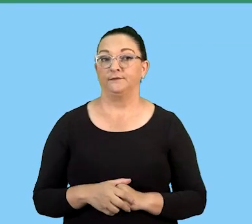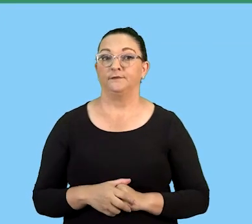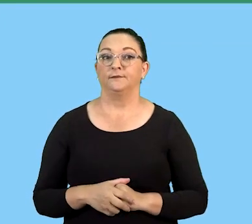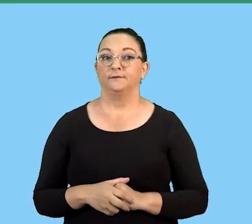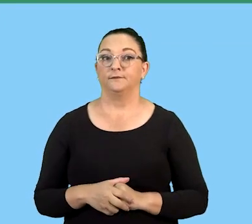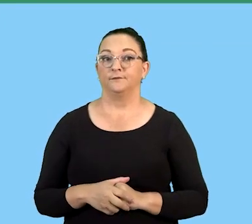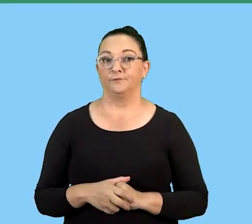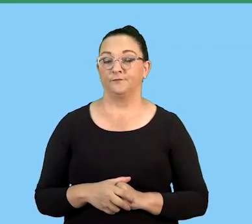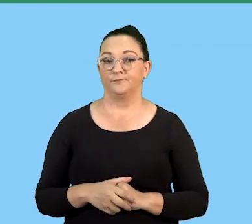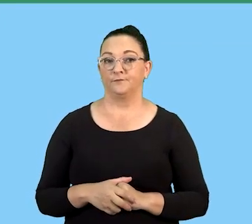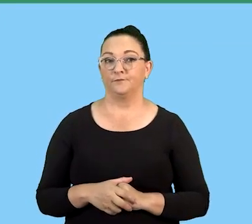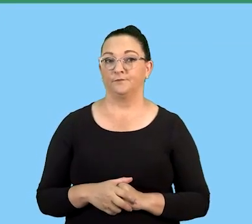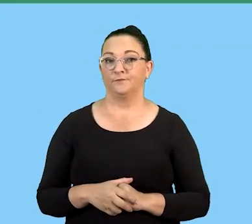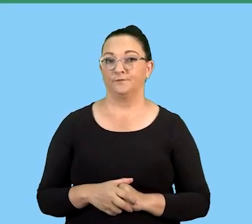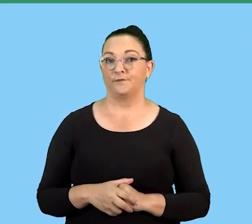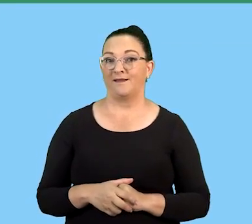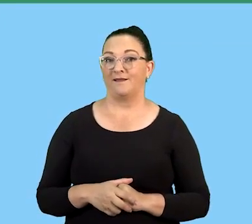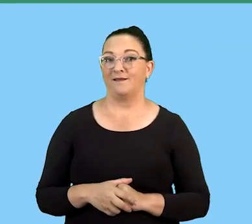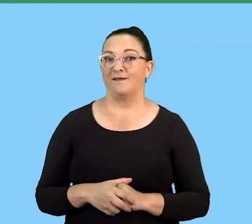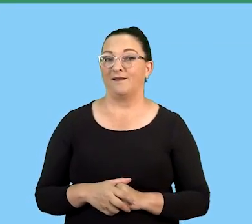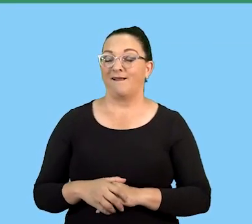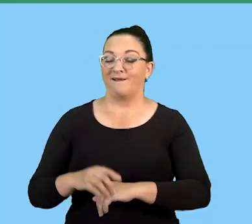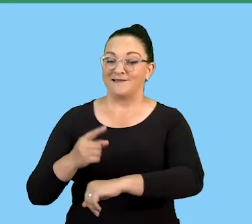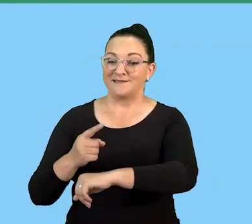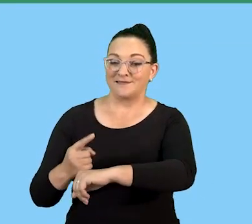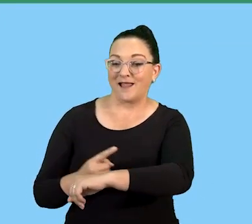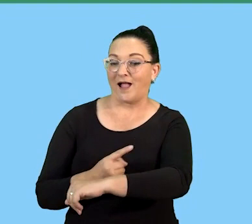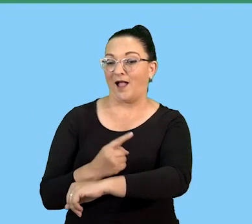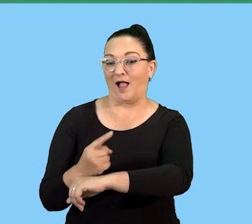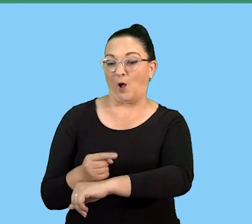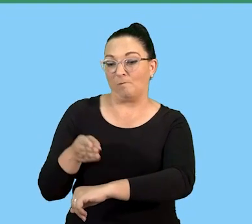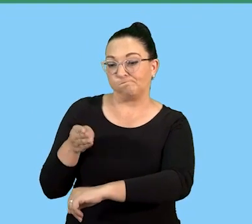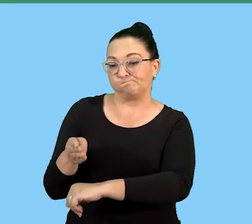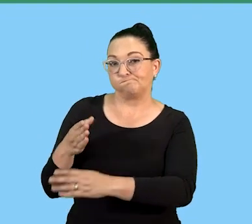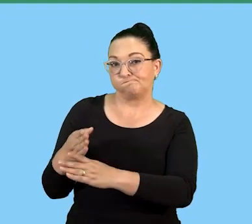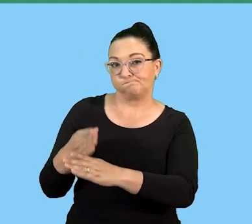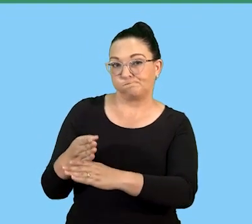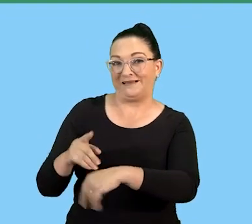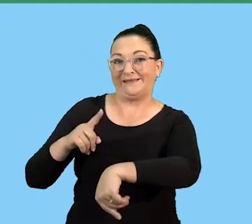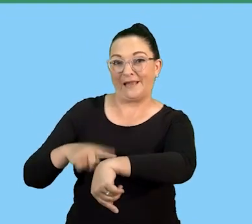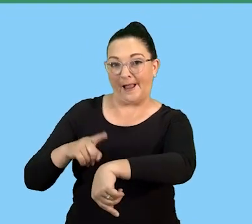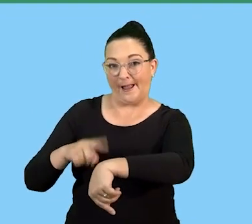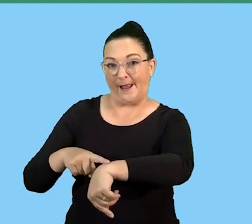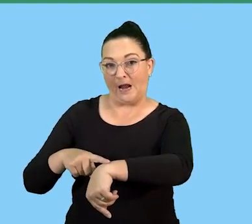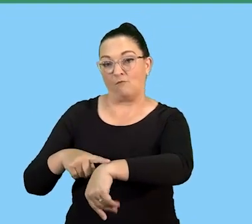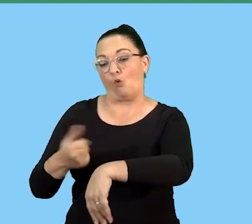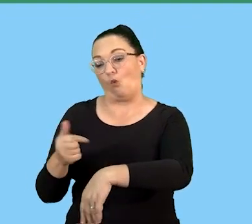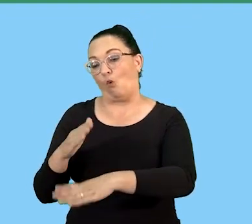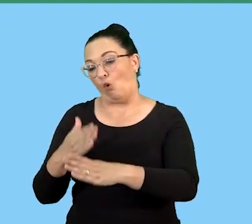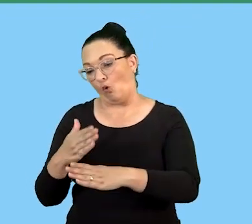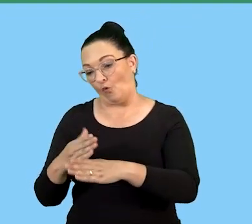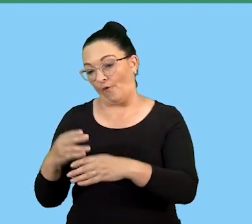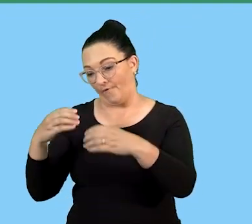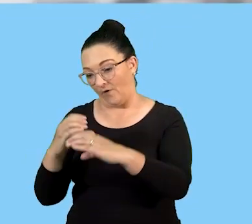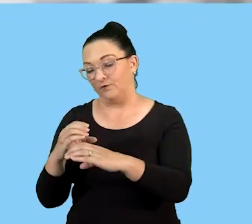workers who are paid according to the amount of time that they spend at work or on a